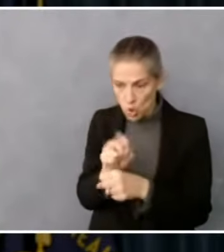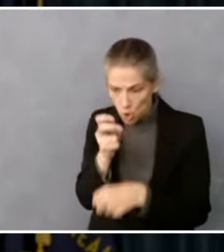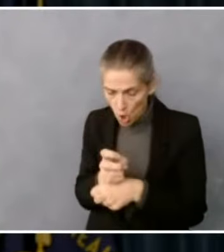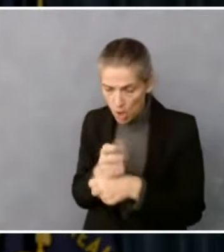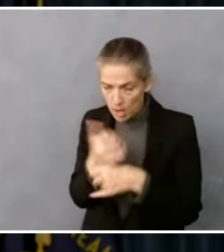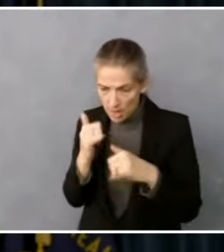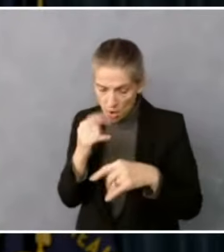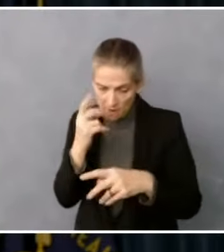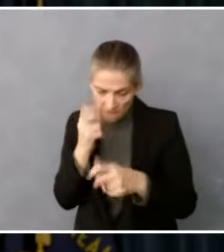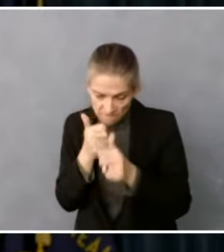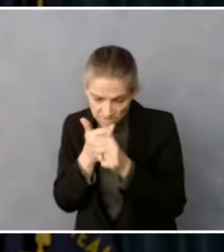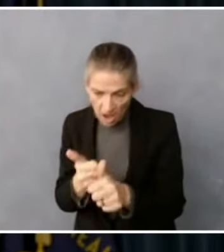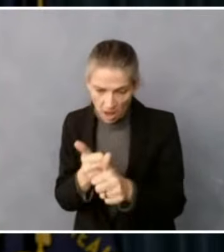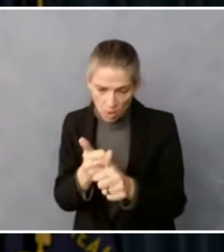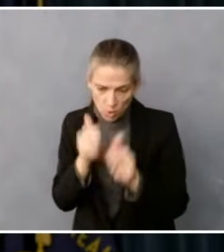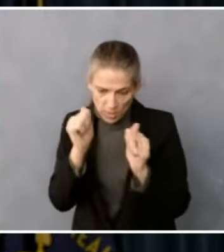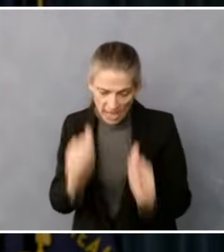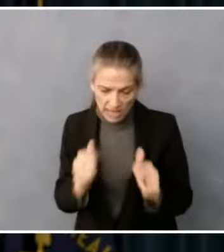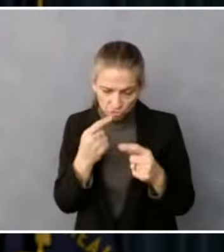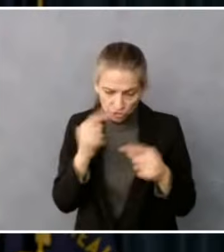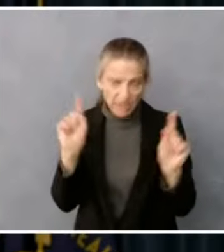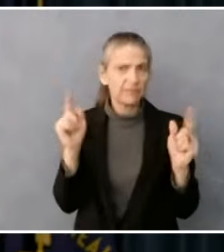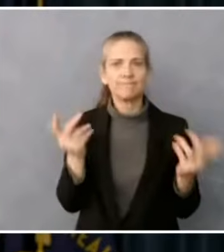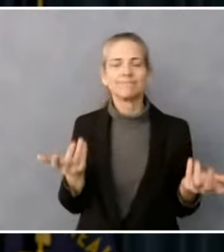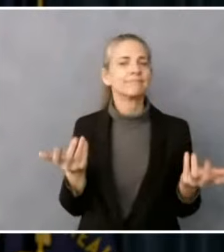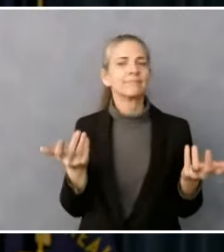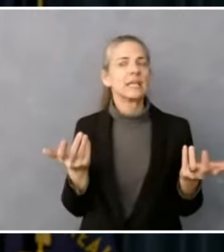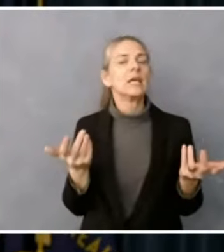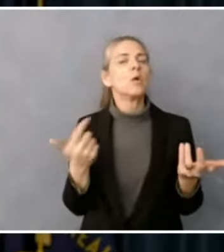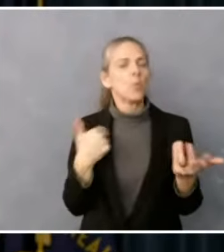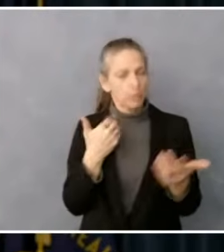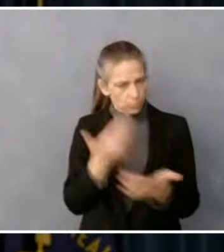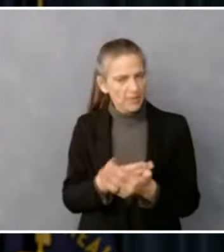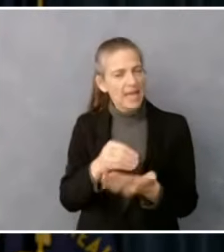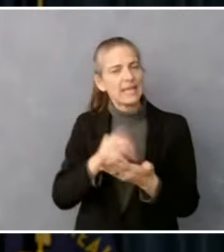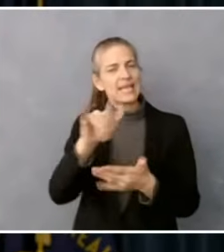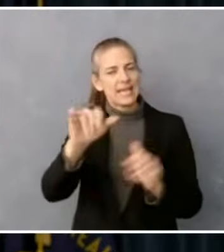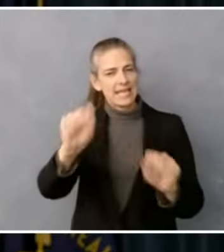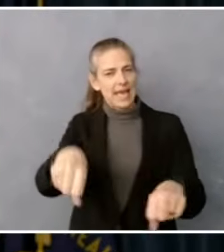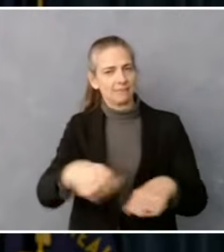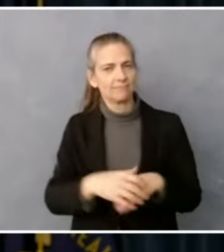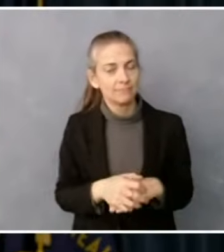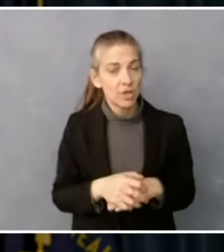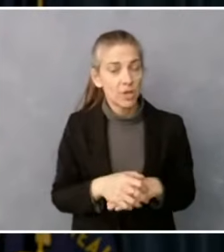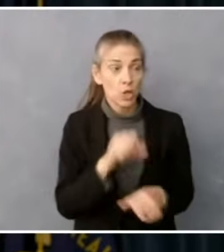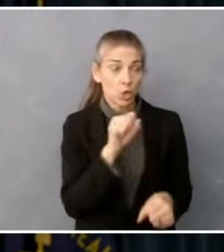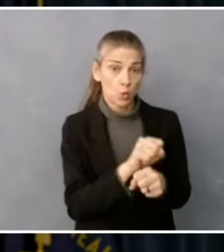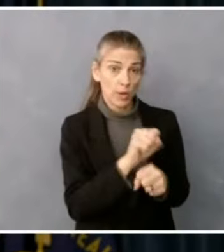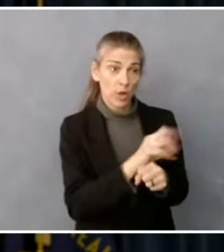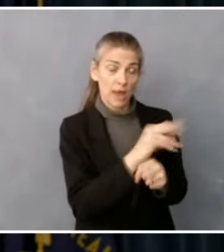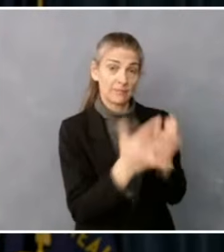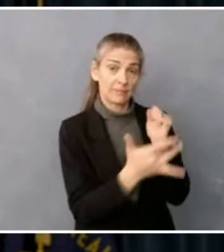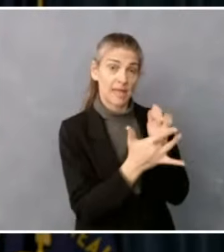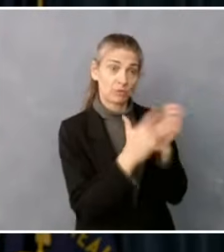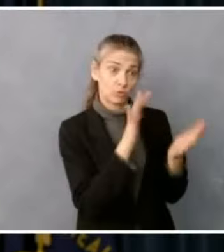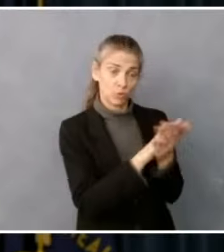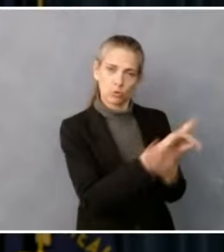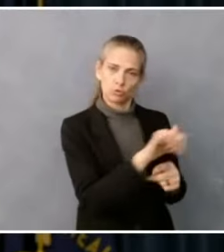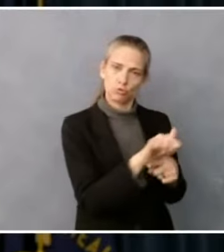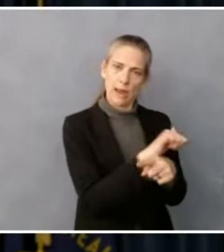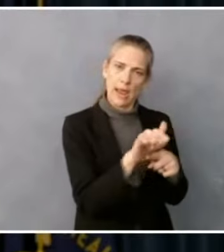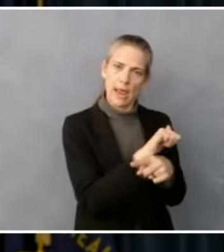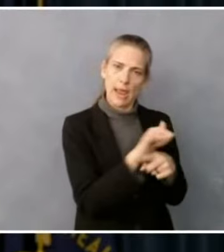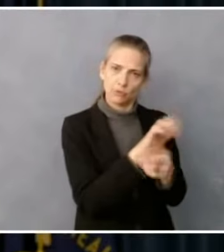proving it continues to exist in Kentucky. Our career and tech schools are training students in high-demand professions